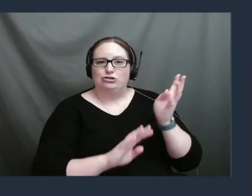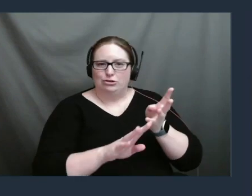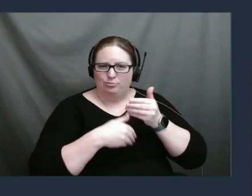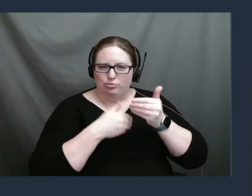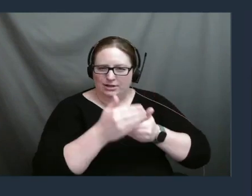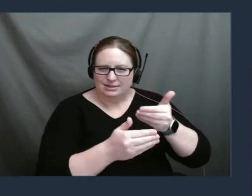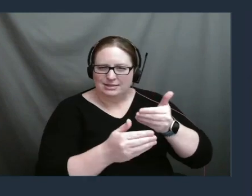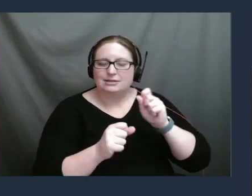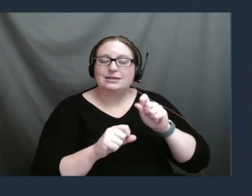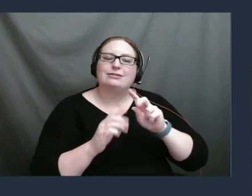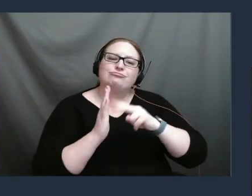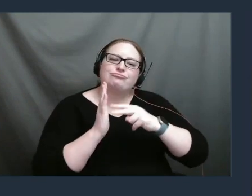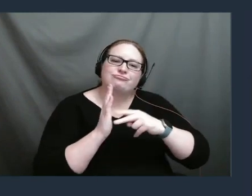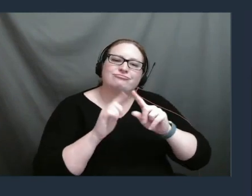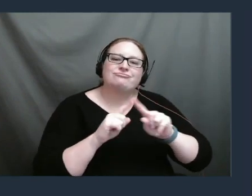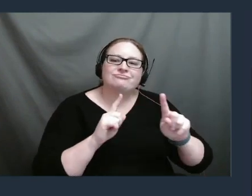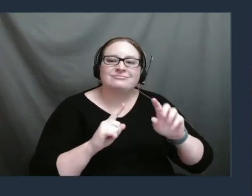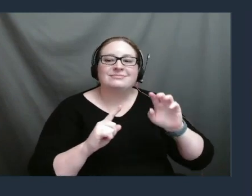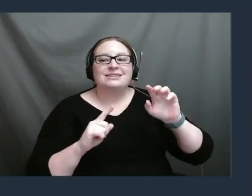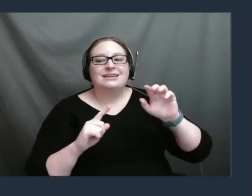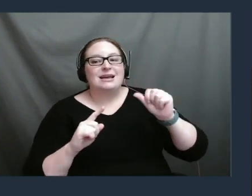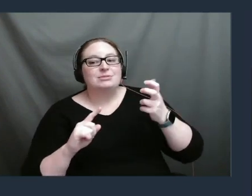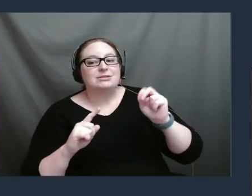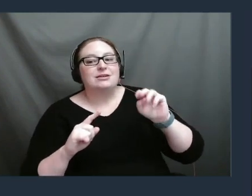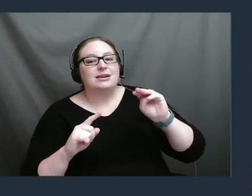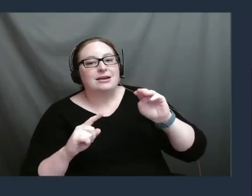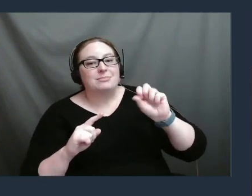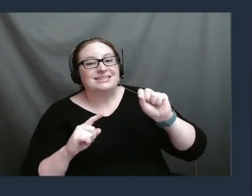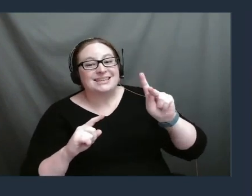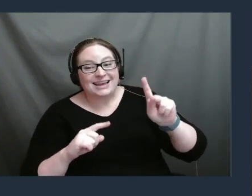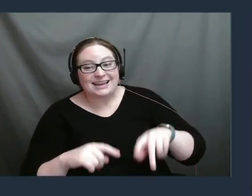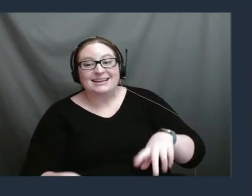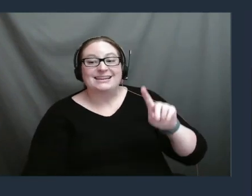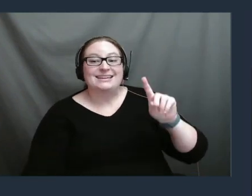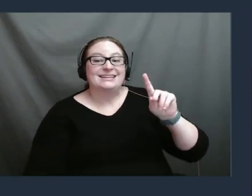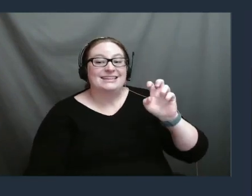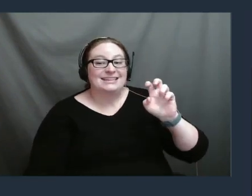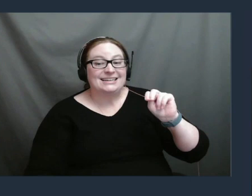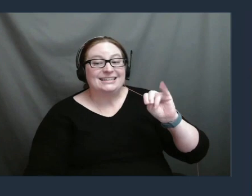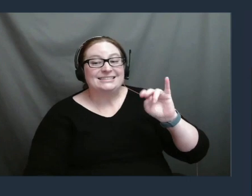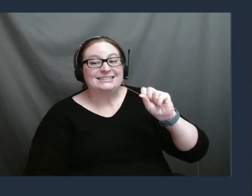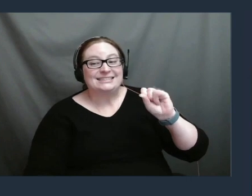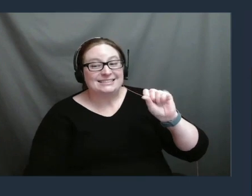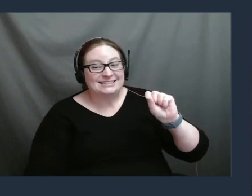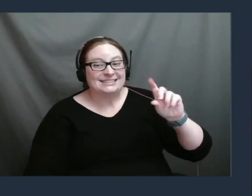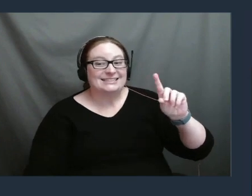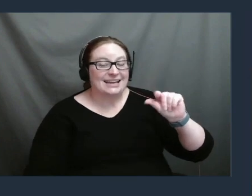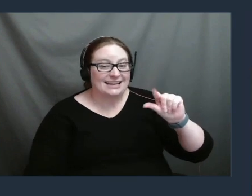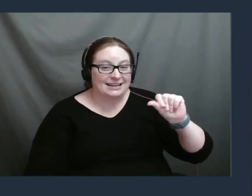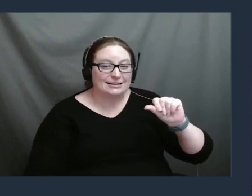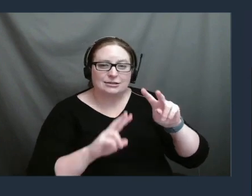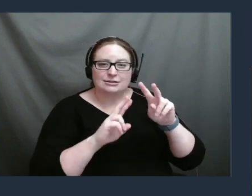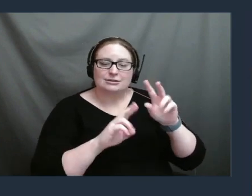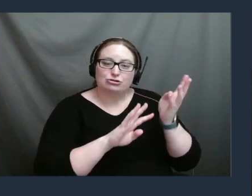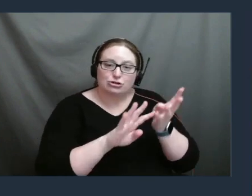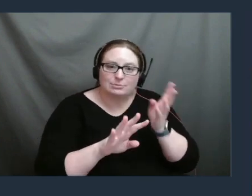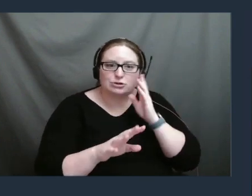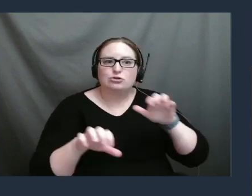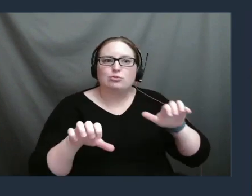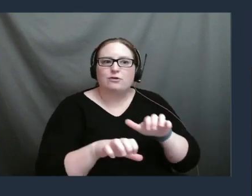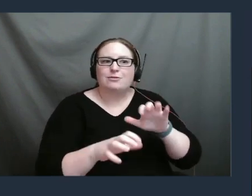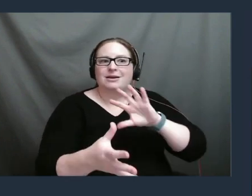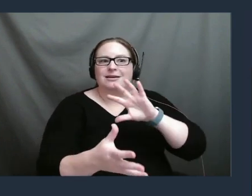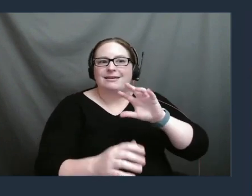data sources like Amazon MSK, Kinesis data streams, or batch sources like S3 to perform aggregations, windowing, and